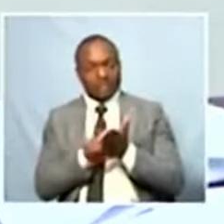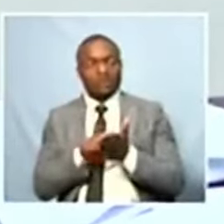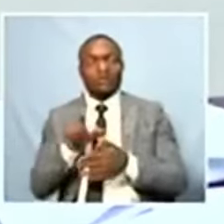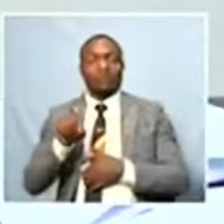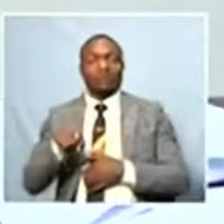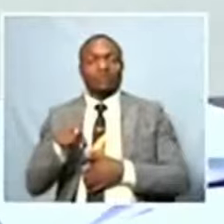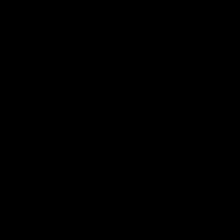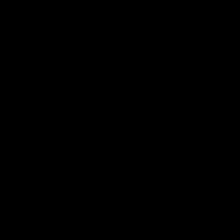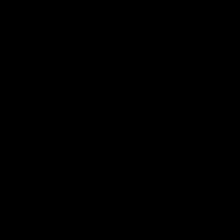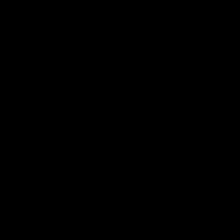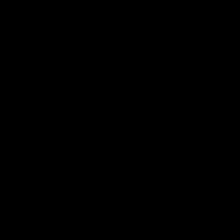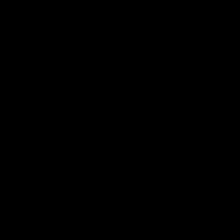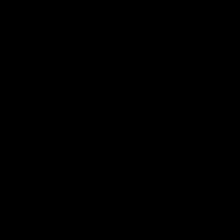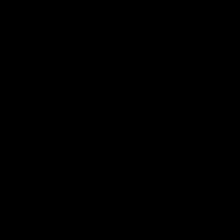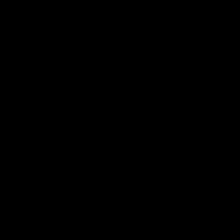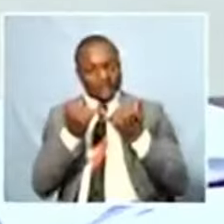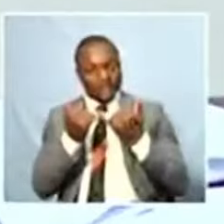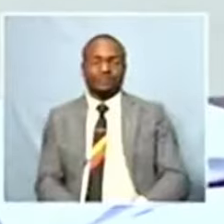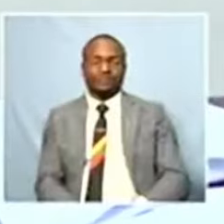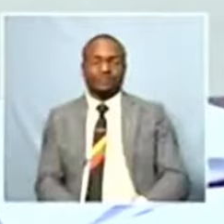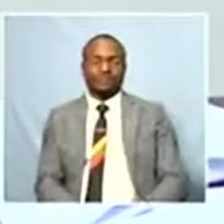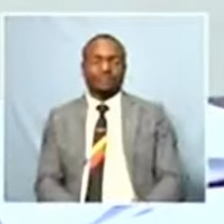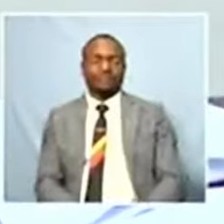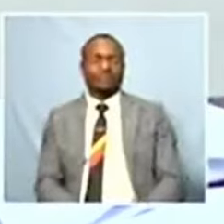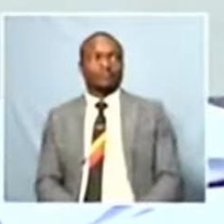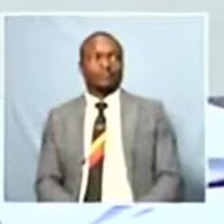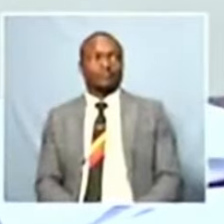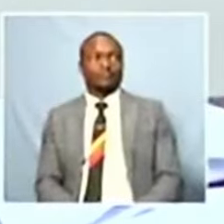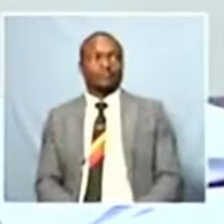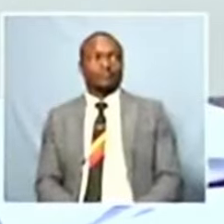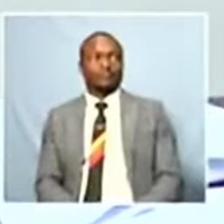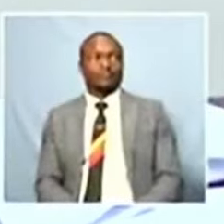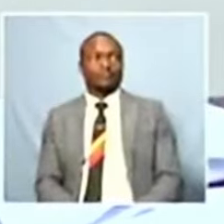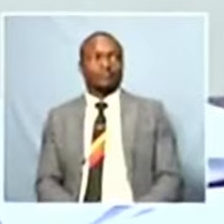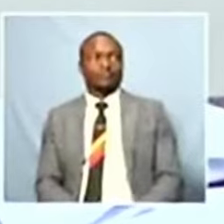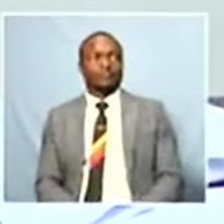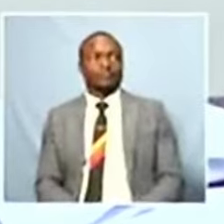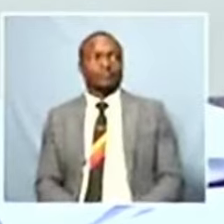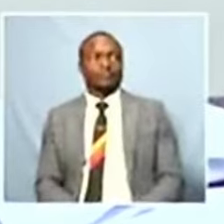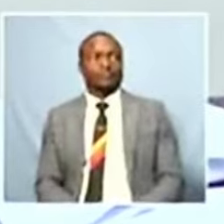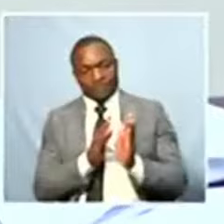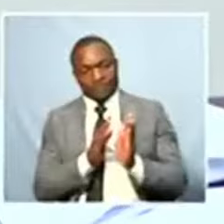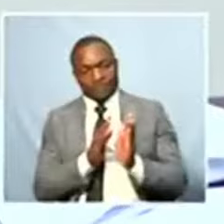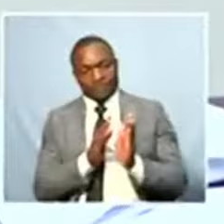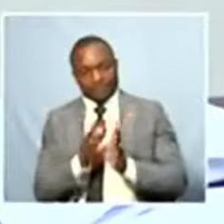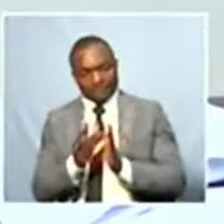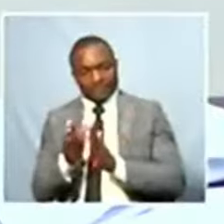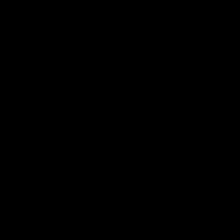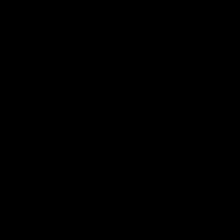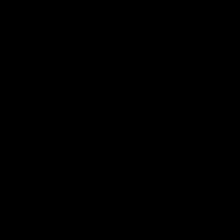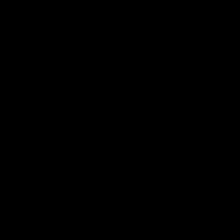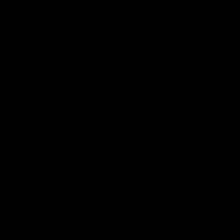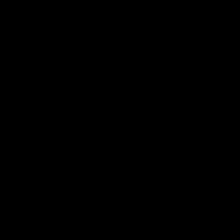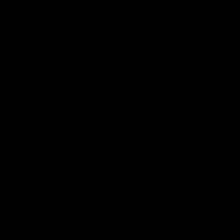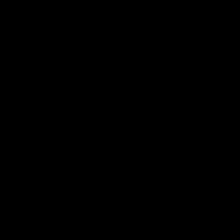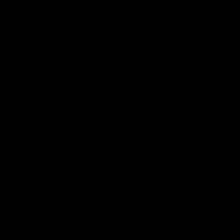are complying. Even the has really gone that would really want